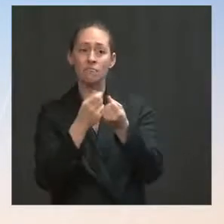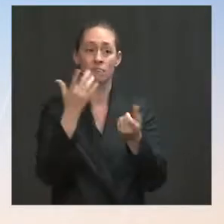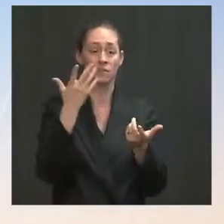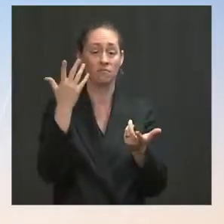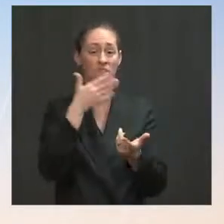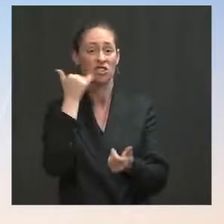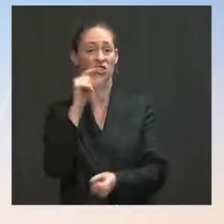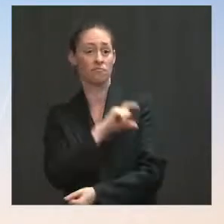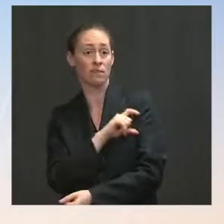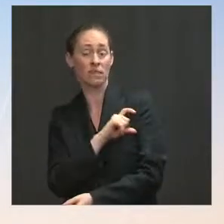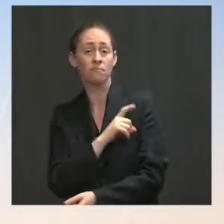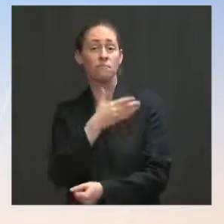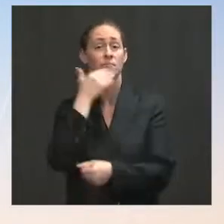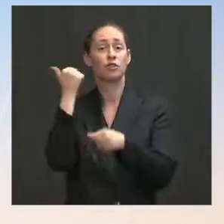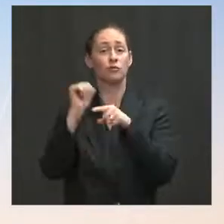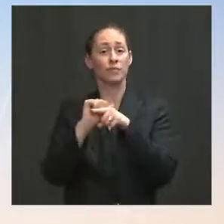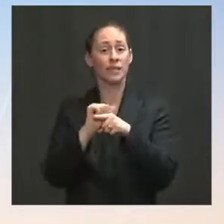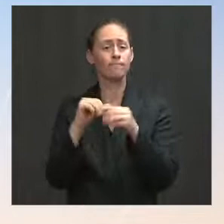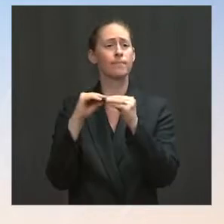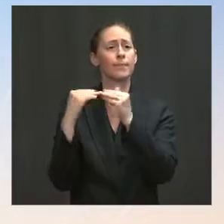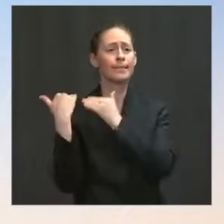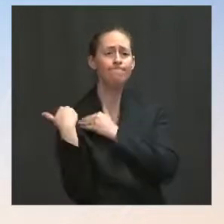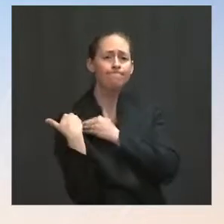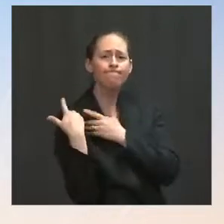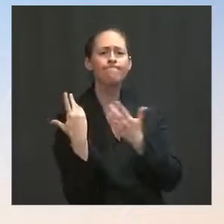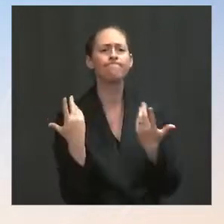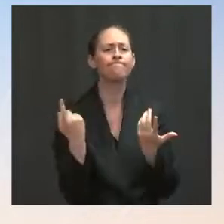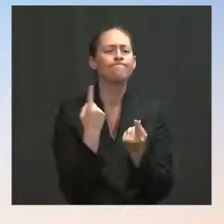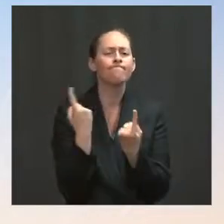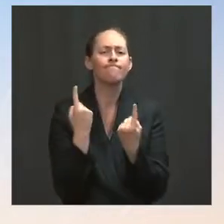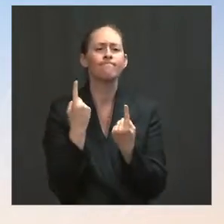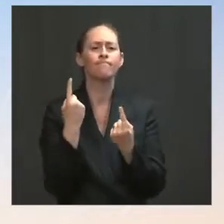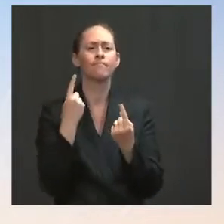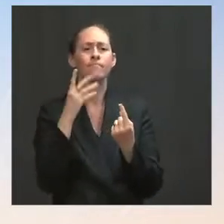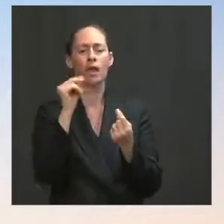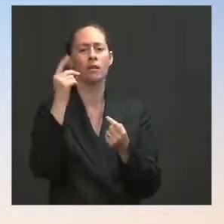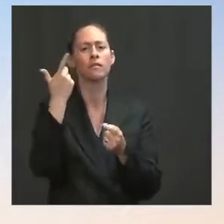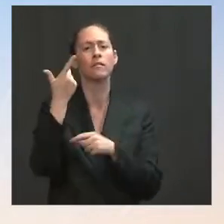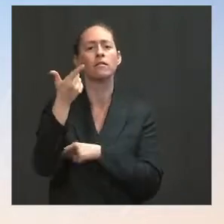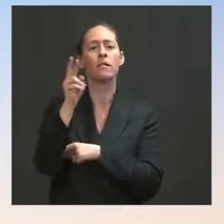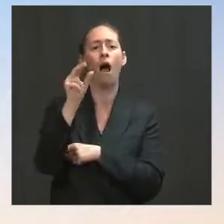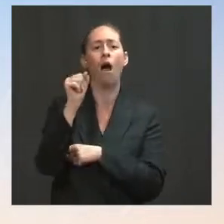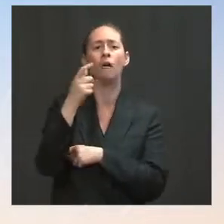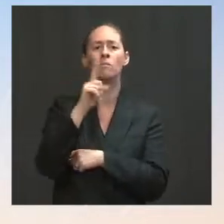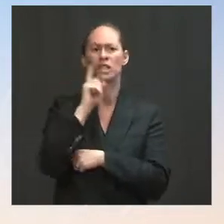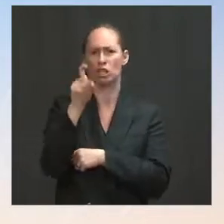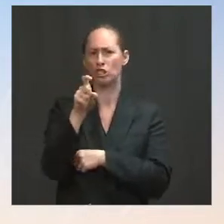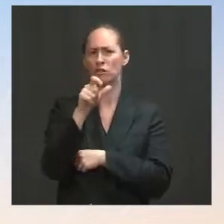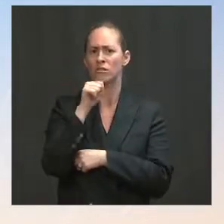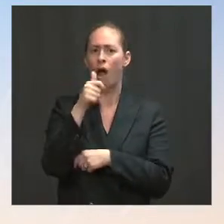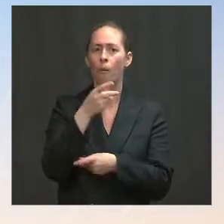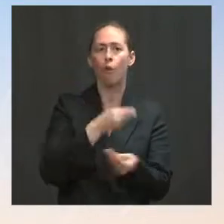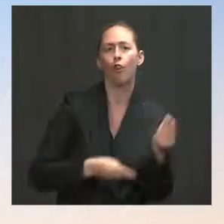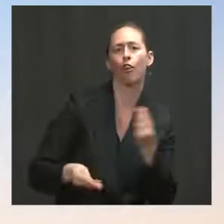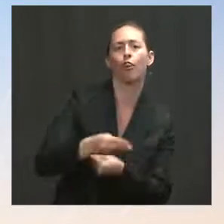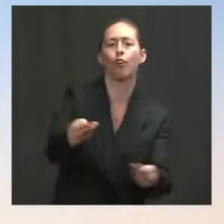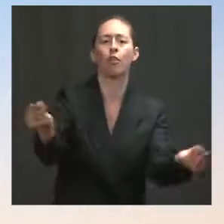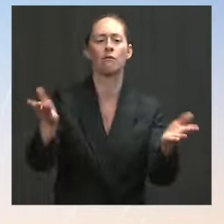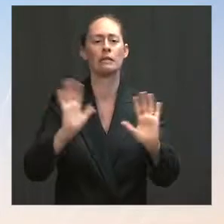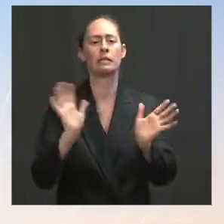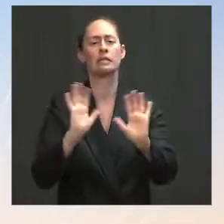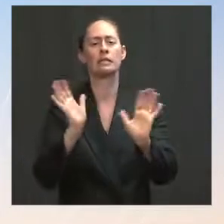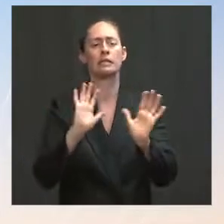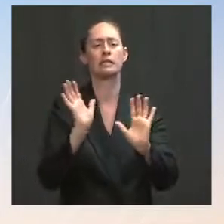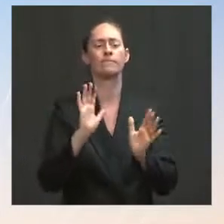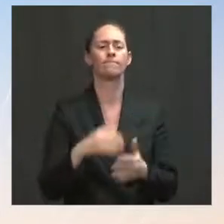accountability, advocating for the need to keep illegal guns out of the hands of criminals, making sure people understand we need to use every tool at our